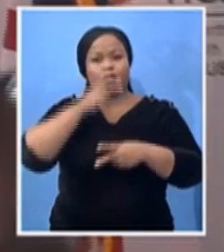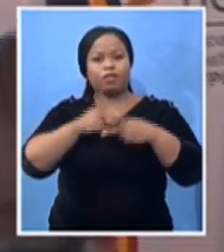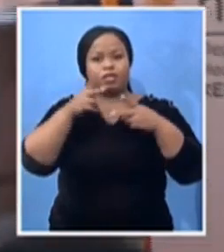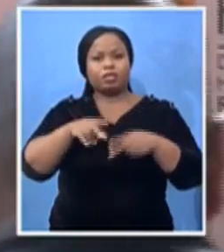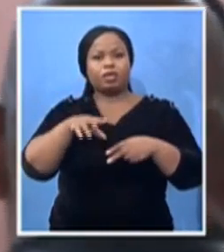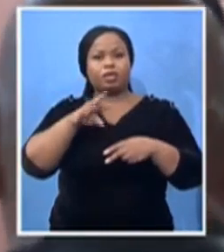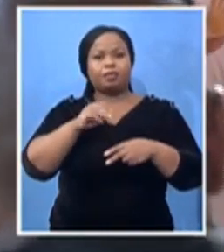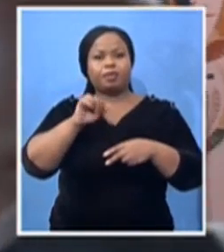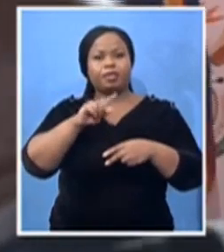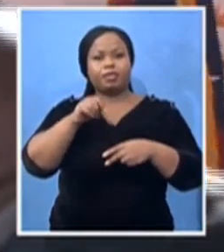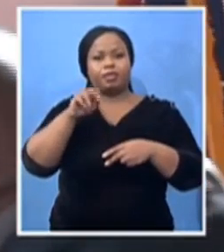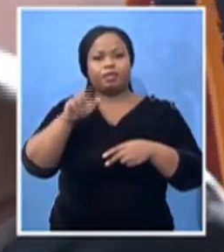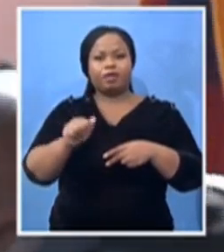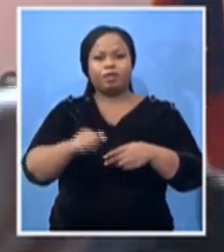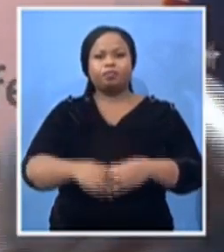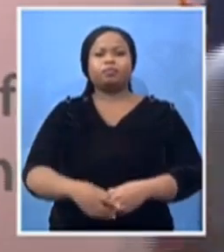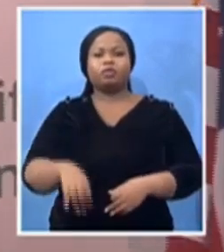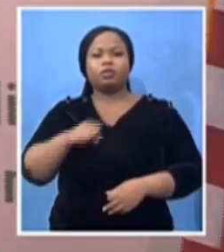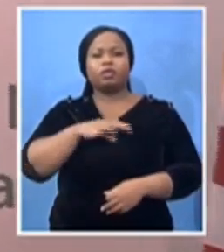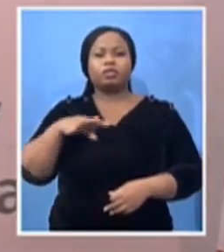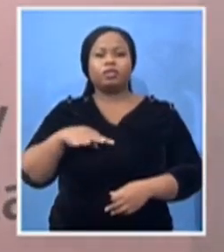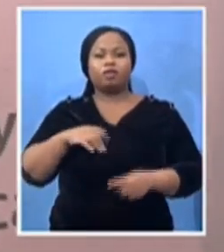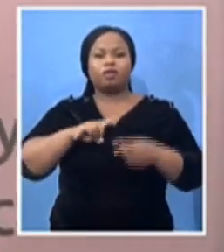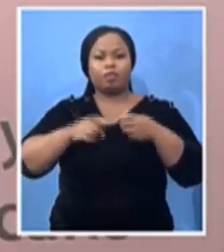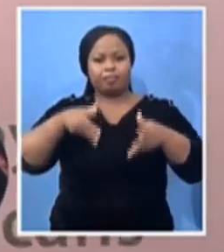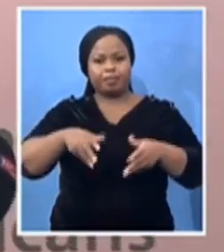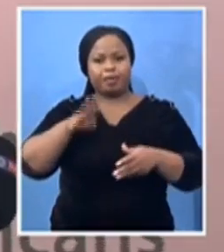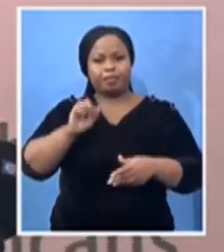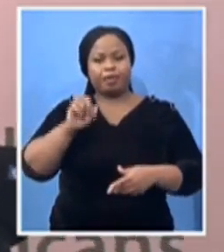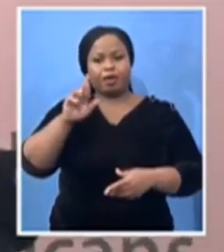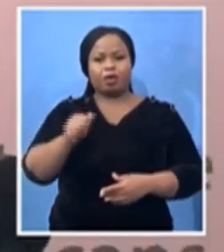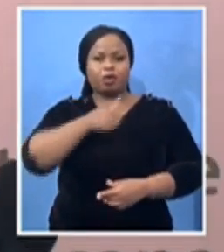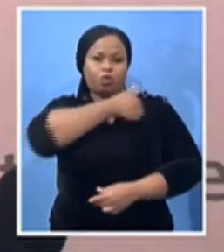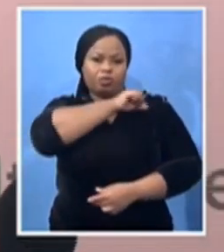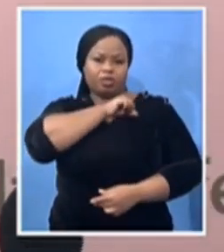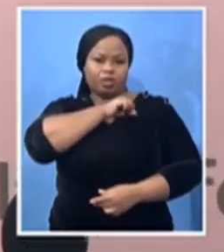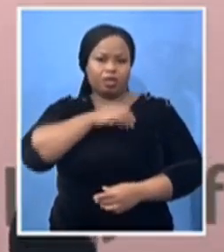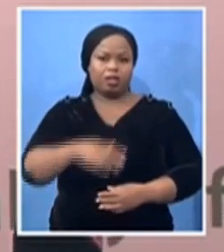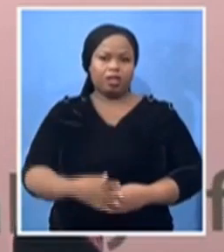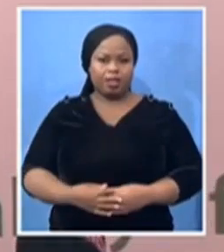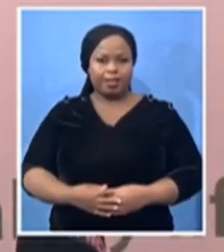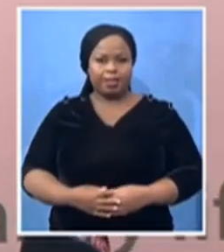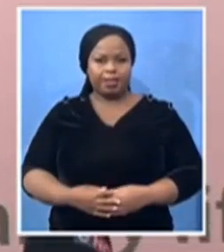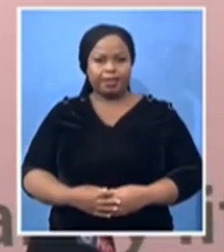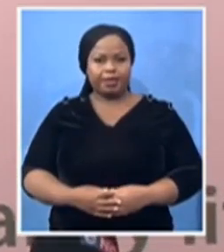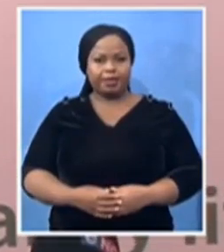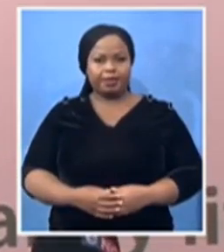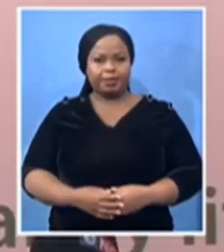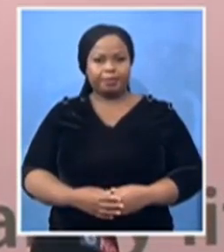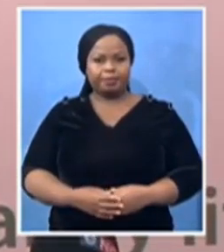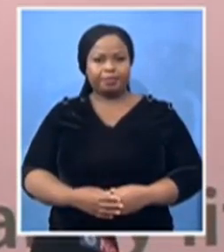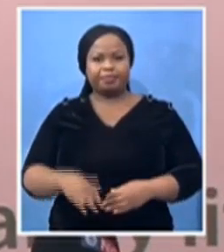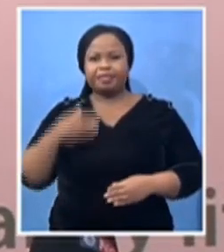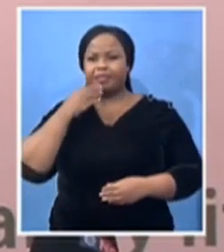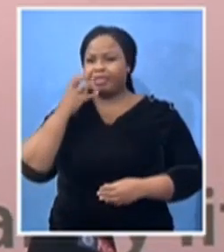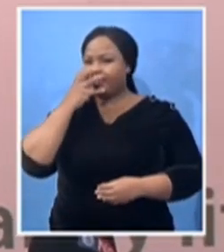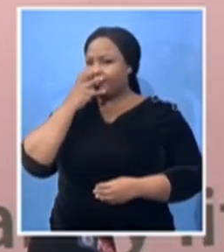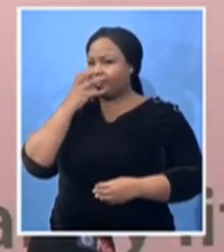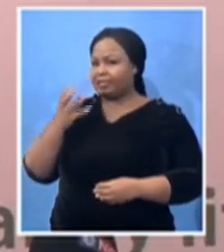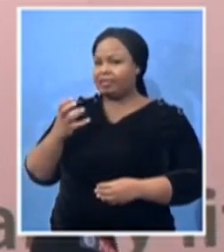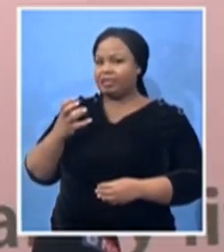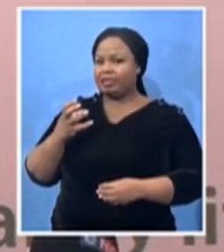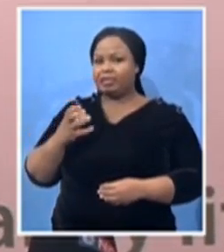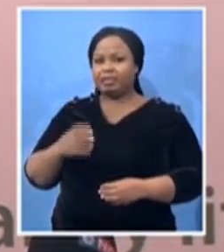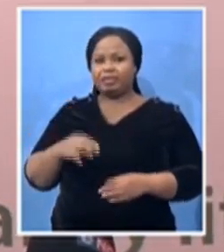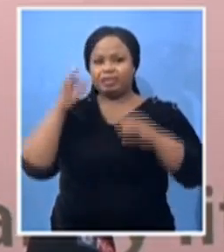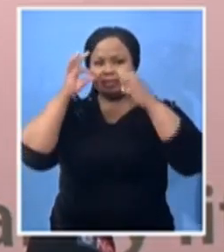Hani Baragwanath Hospital. You can take off your mask so that okay, can I? Because they do some interpret